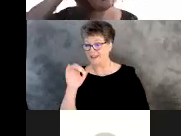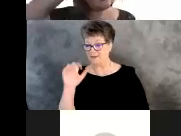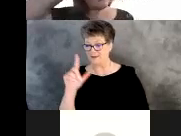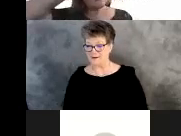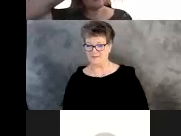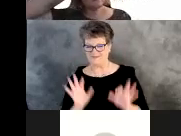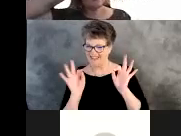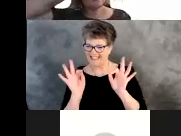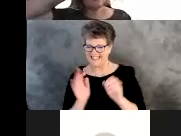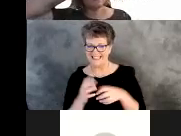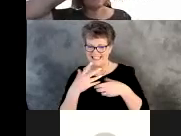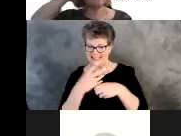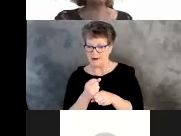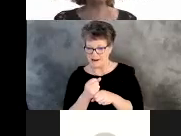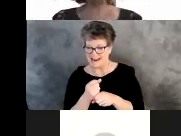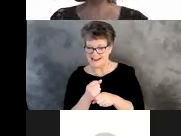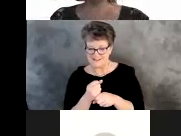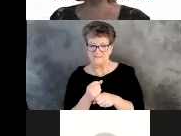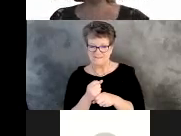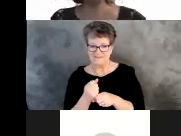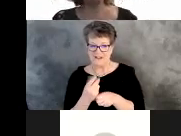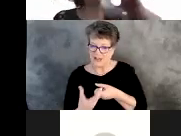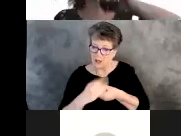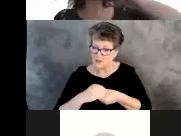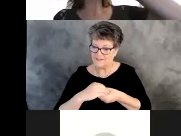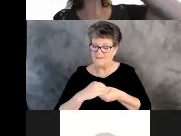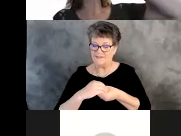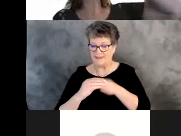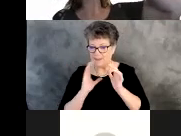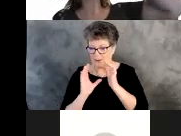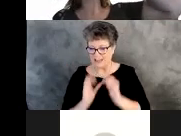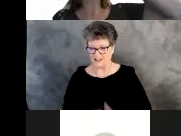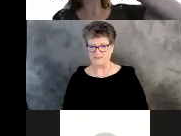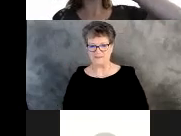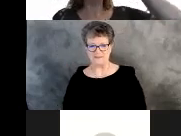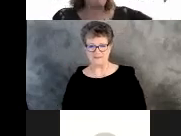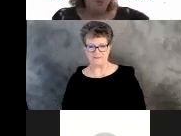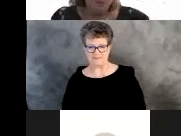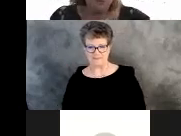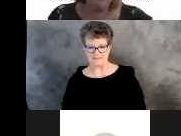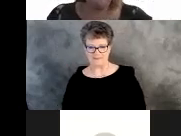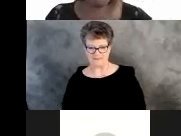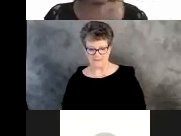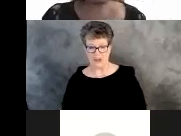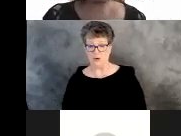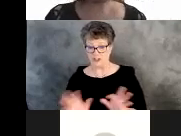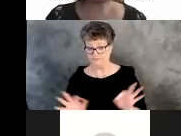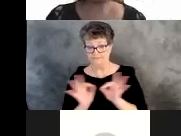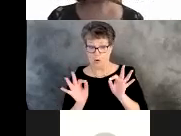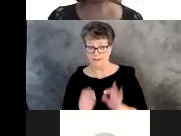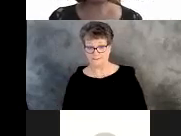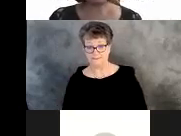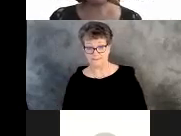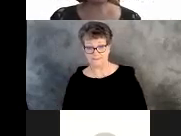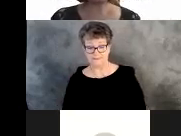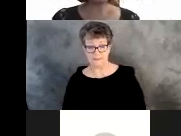was an excellent summary of inclusive communication, which is critical and important.